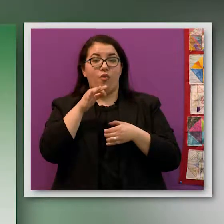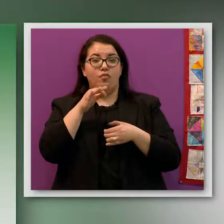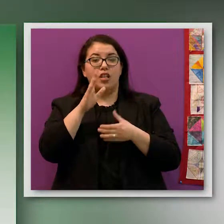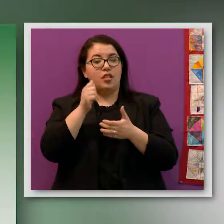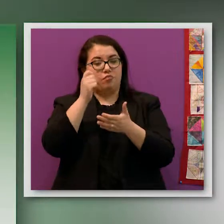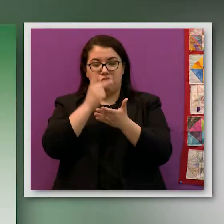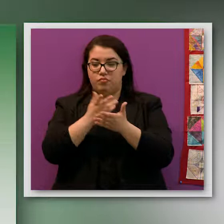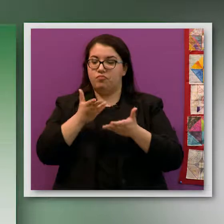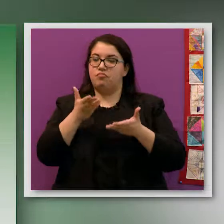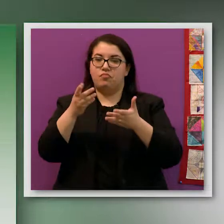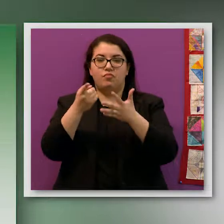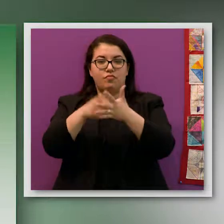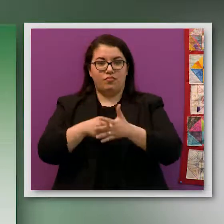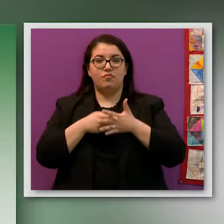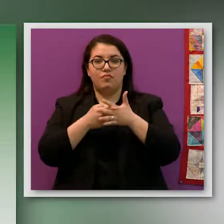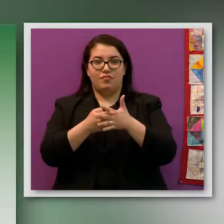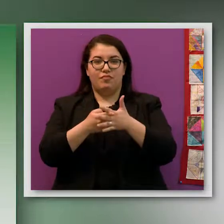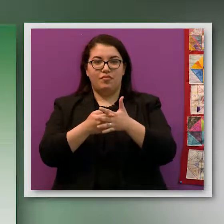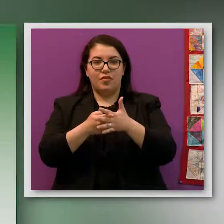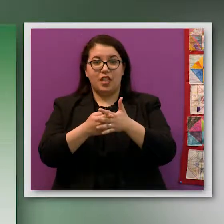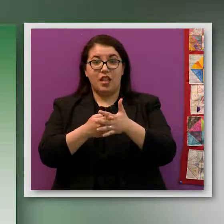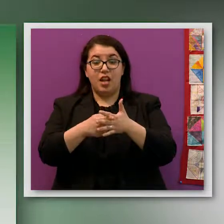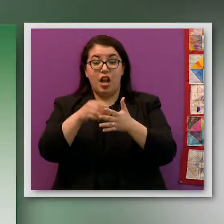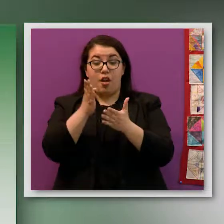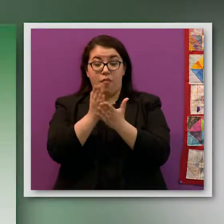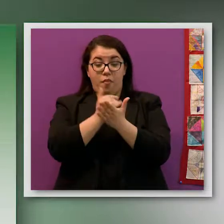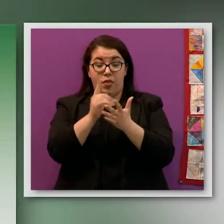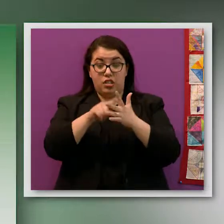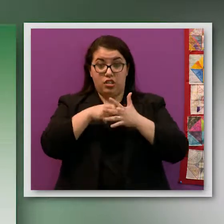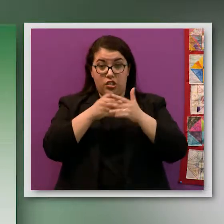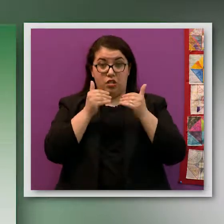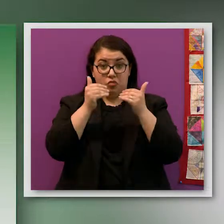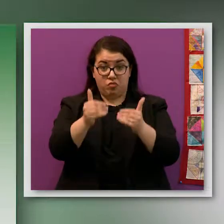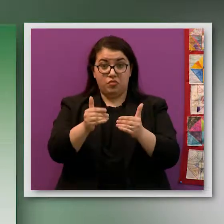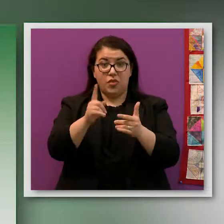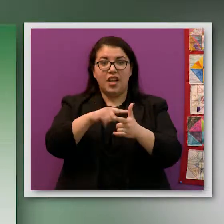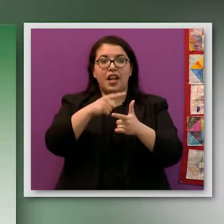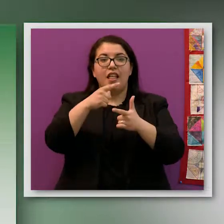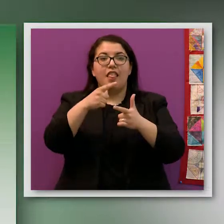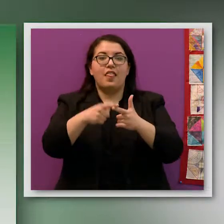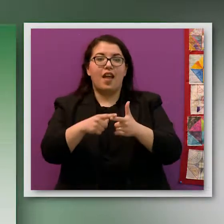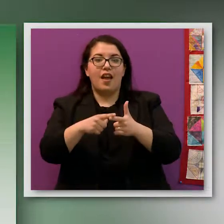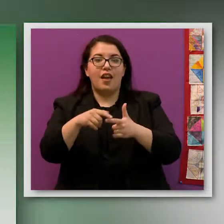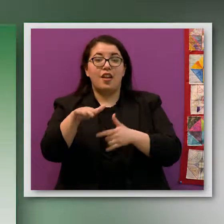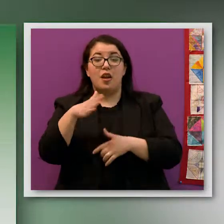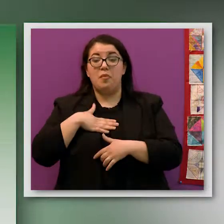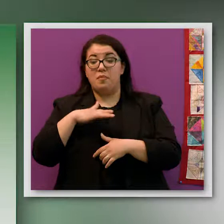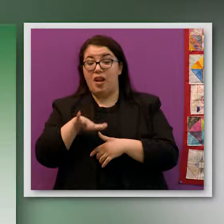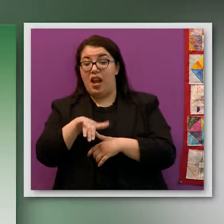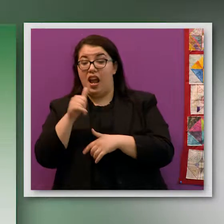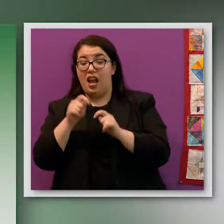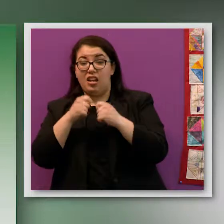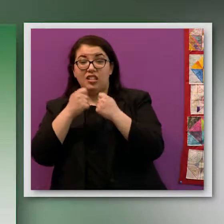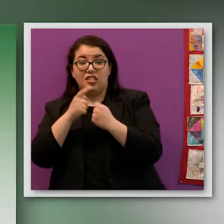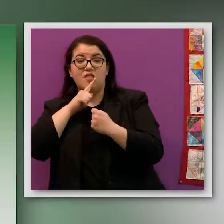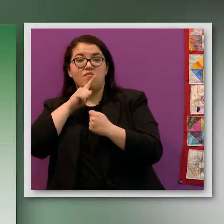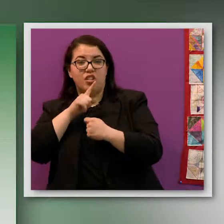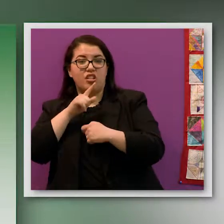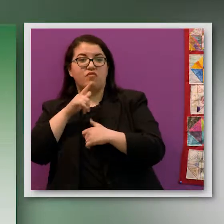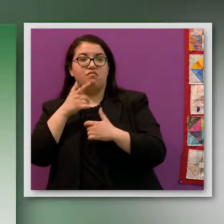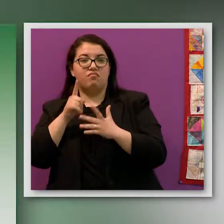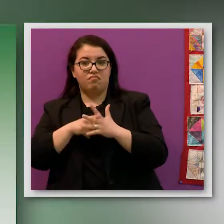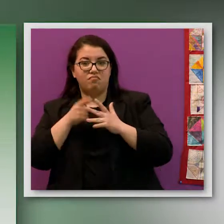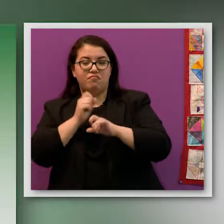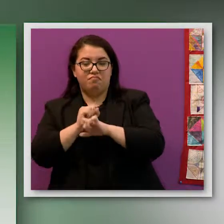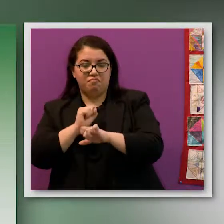enacted. After the budget gets enacted, that's where we turn to the execution side, and the other half of my team really comes in. So we want to make